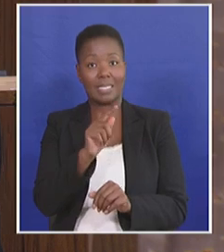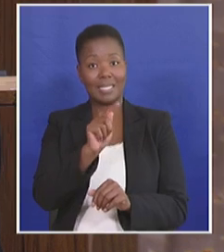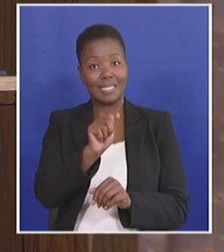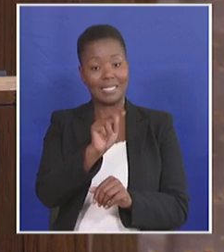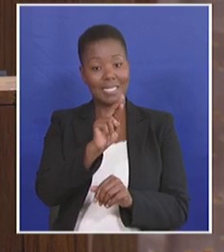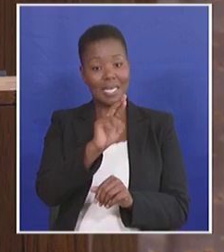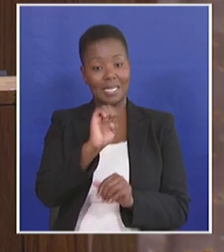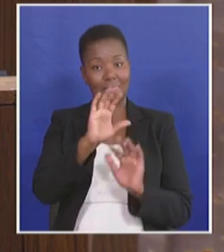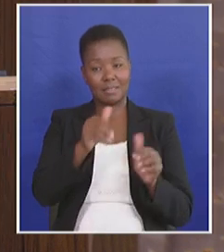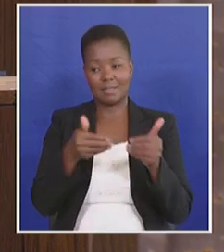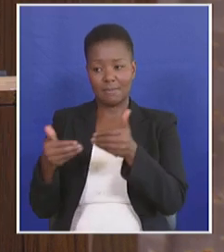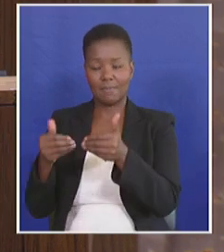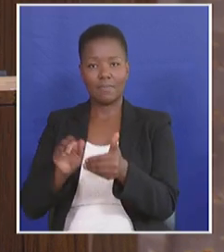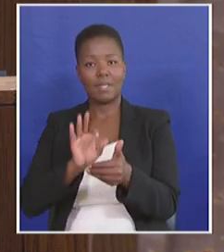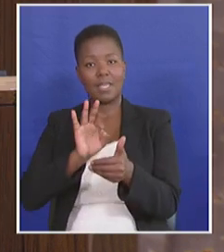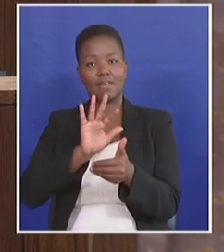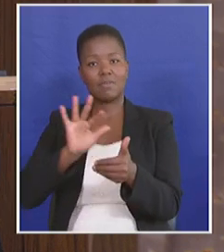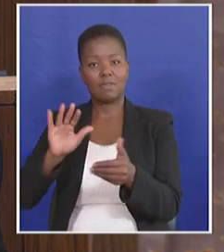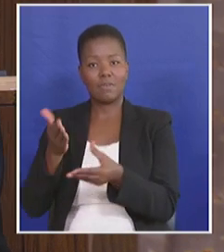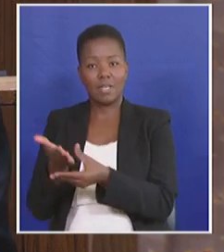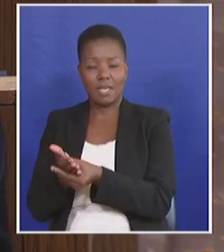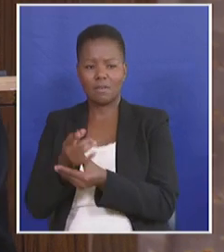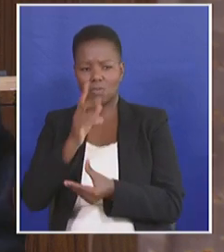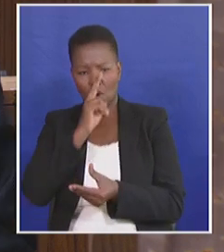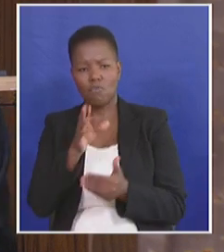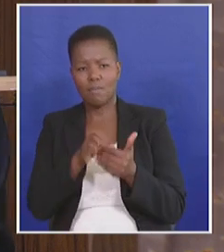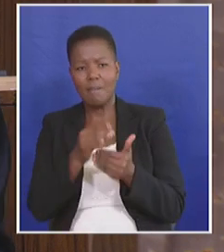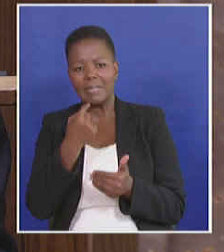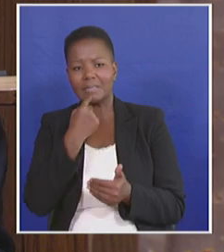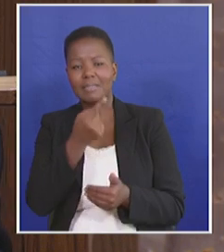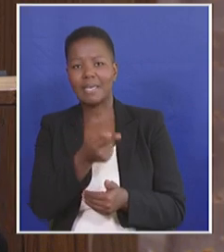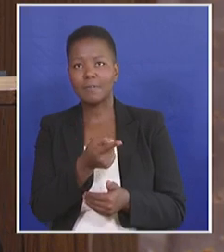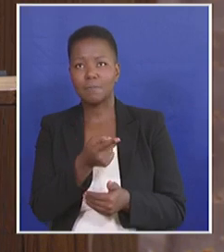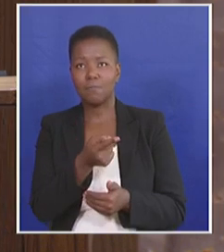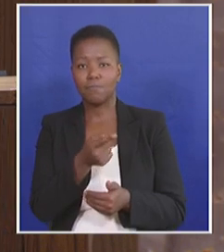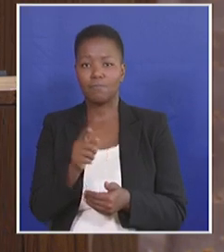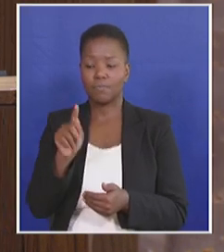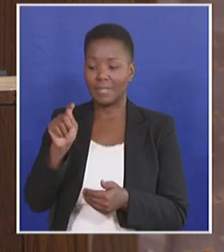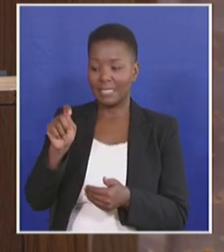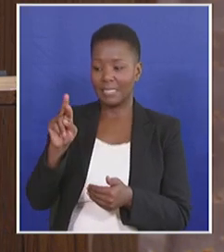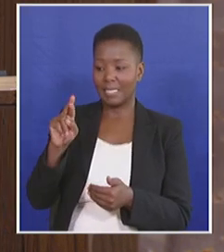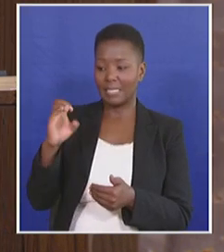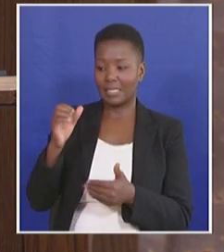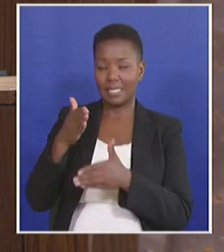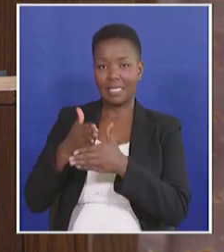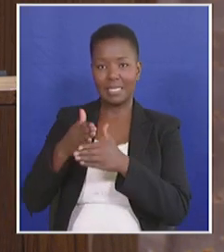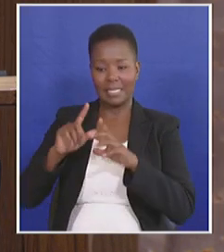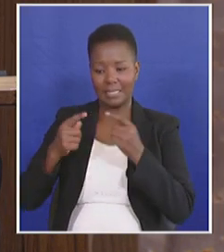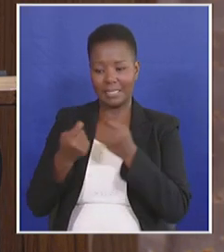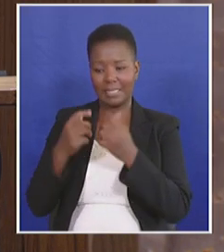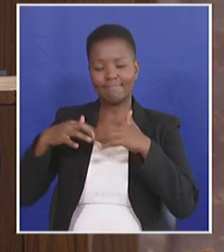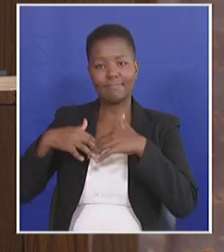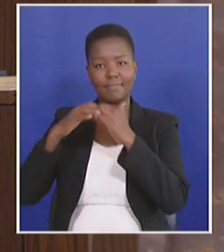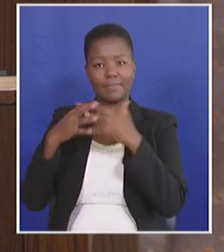to the NPA as alluded by the Honourable Member. A TRC task team was set up which perused the lists and